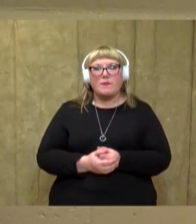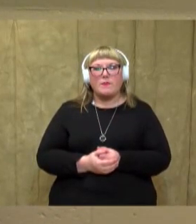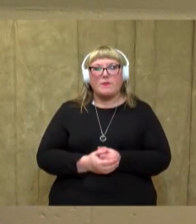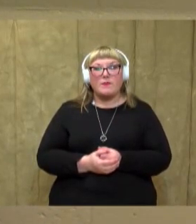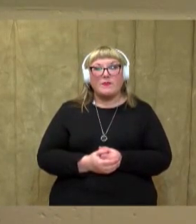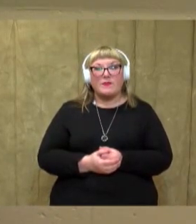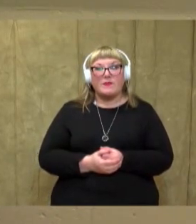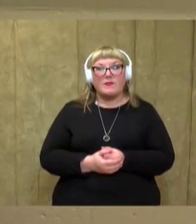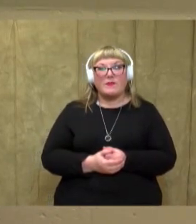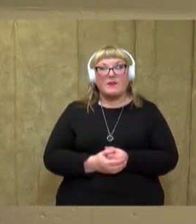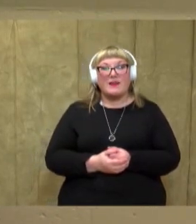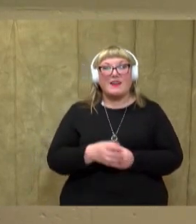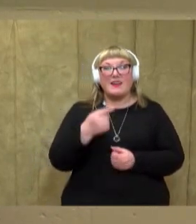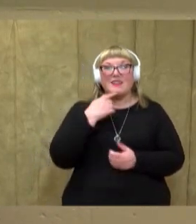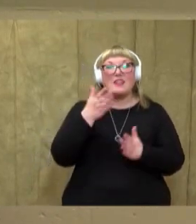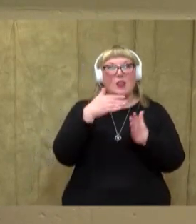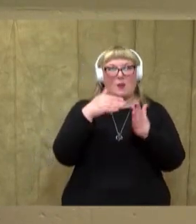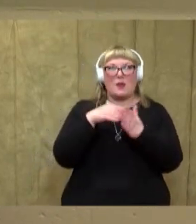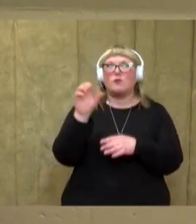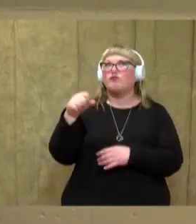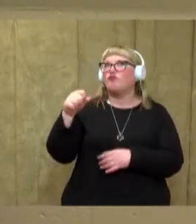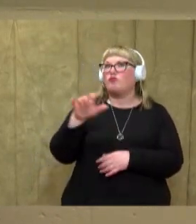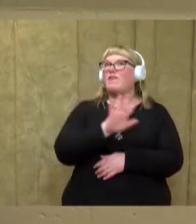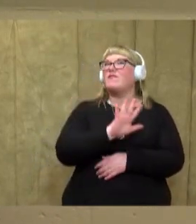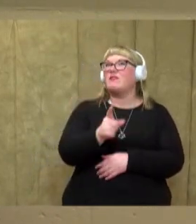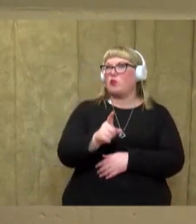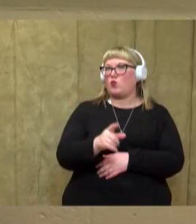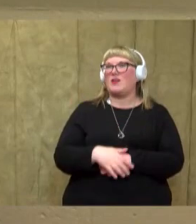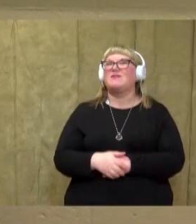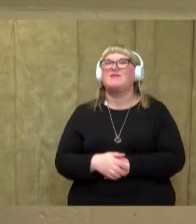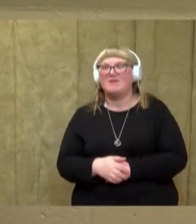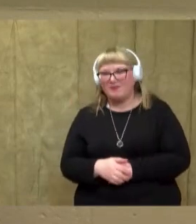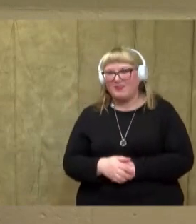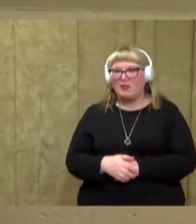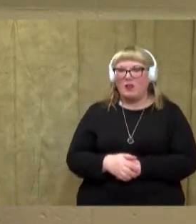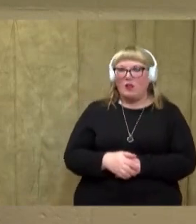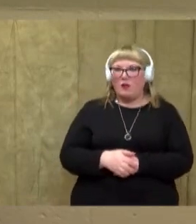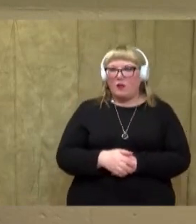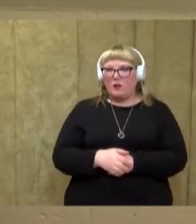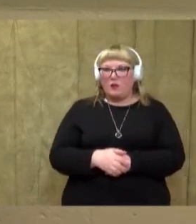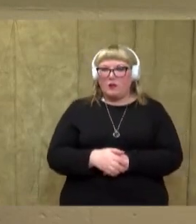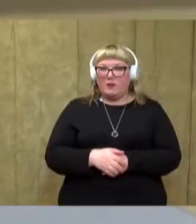If you said the one in the middle, you are correct. This is 51. Let's keep going with this